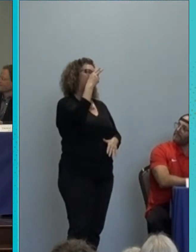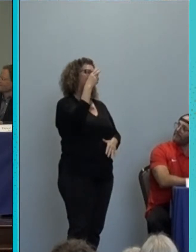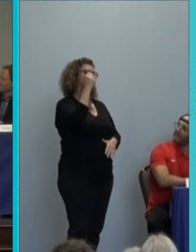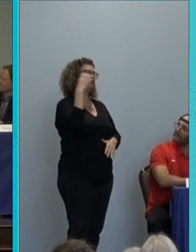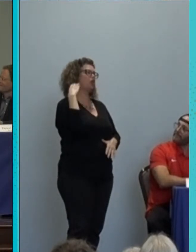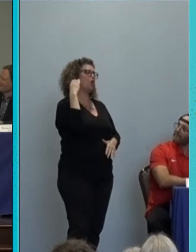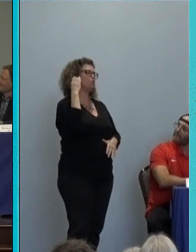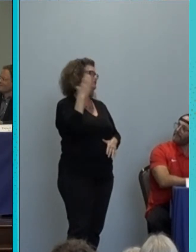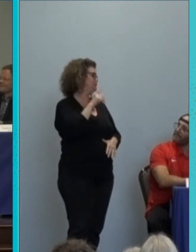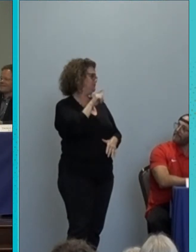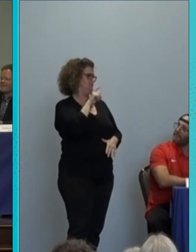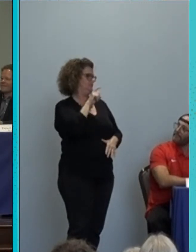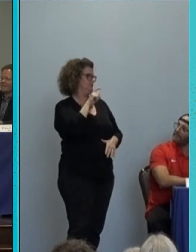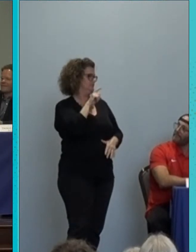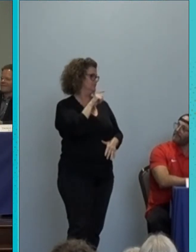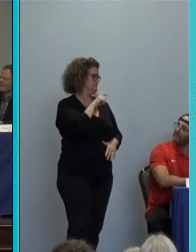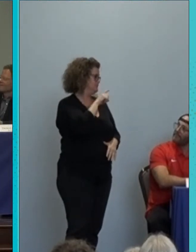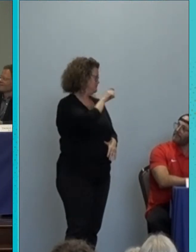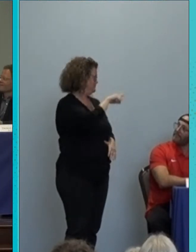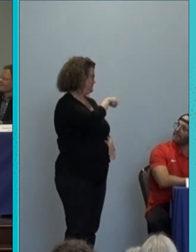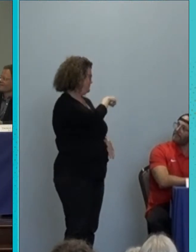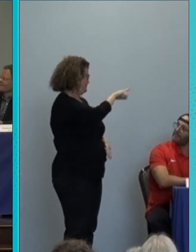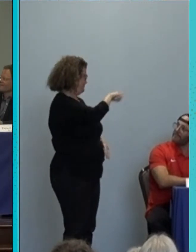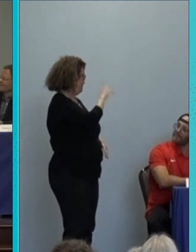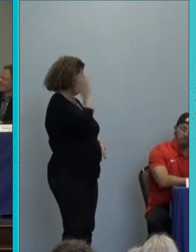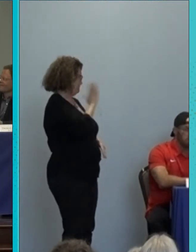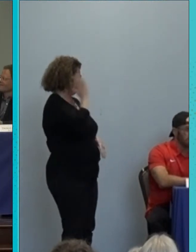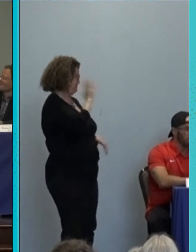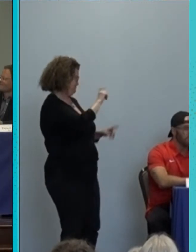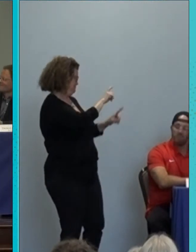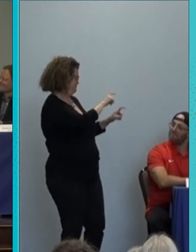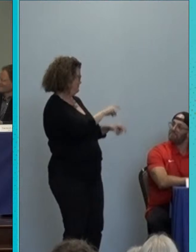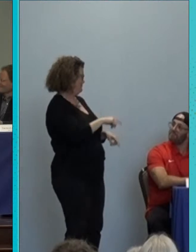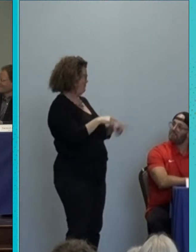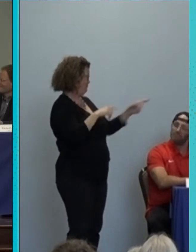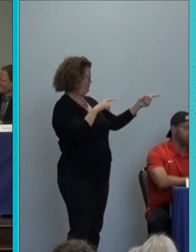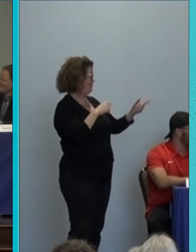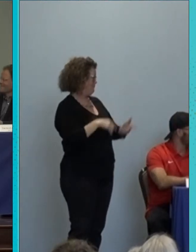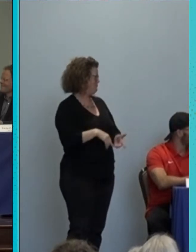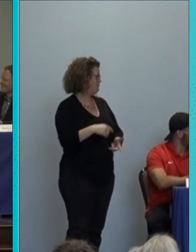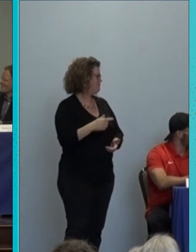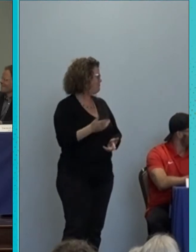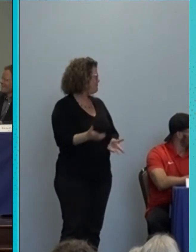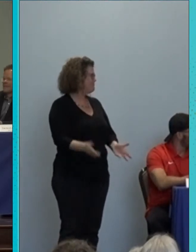did you have dreams of becoming a coach, of becoming a high school coach?